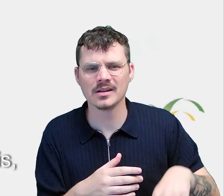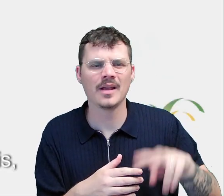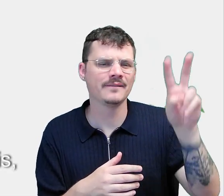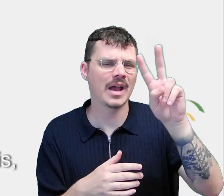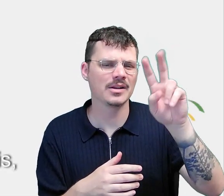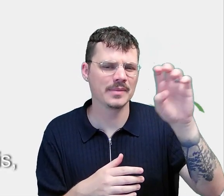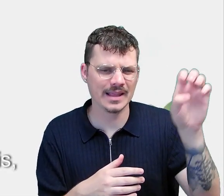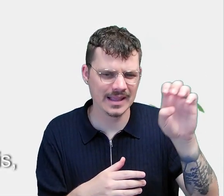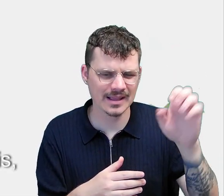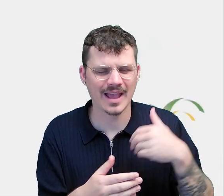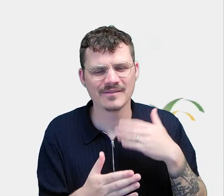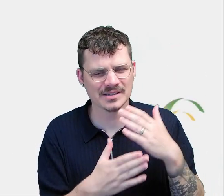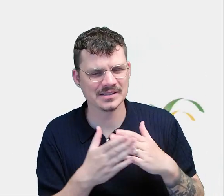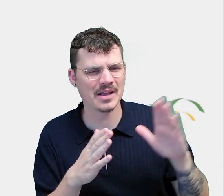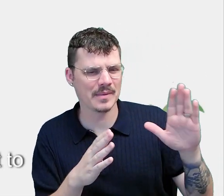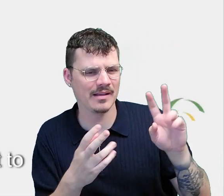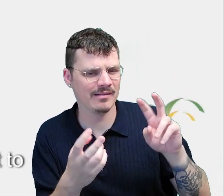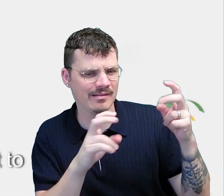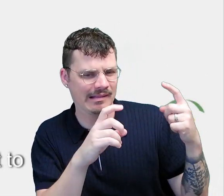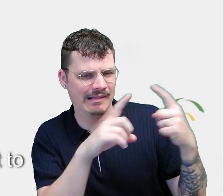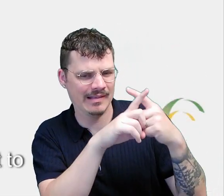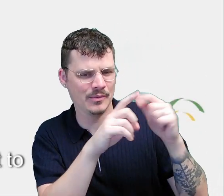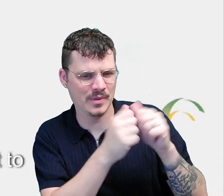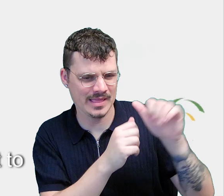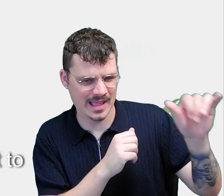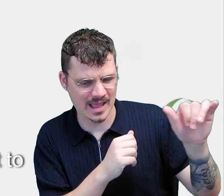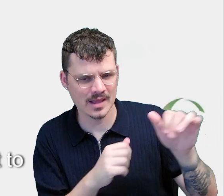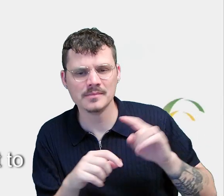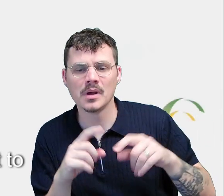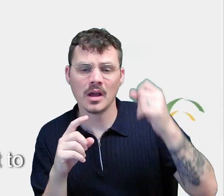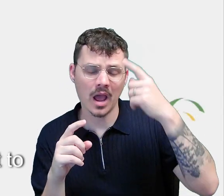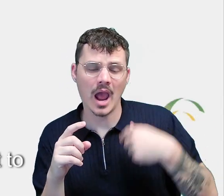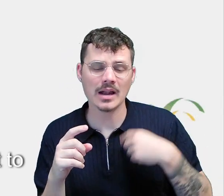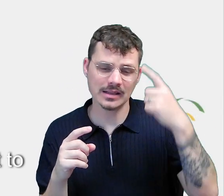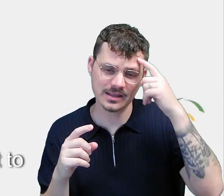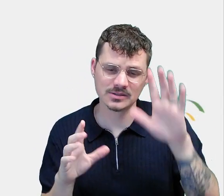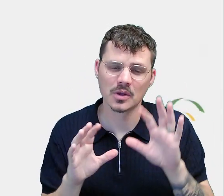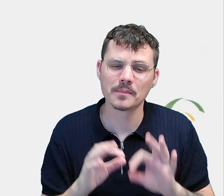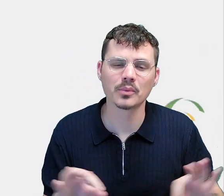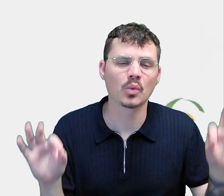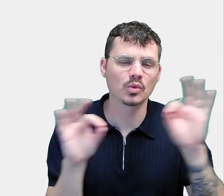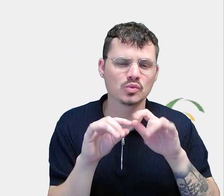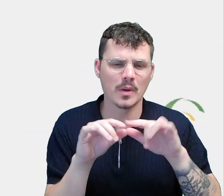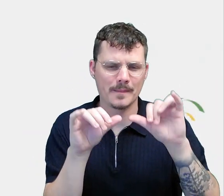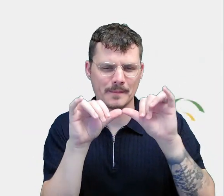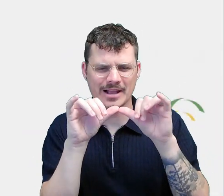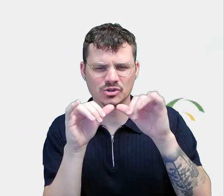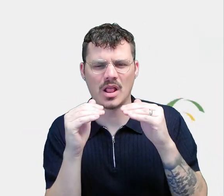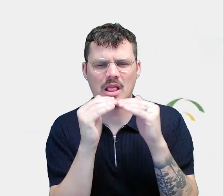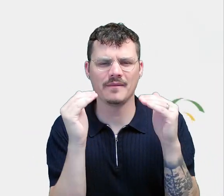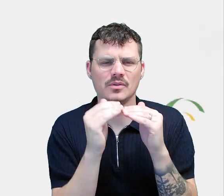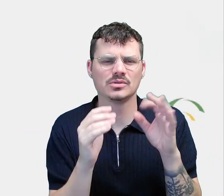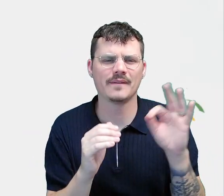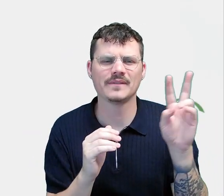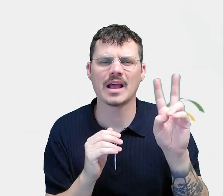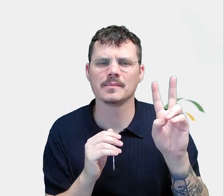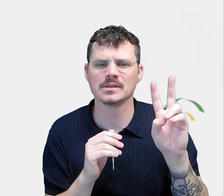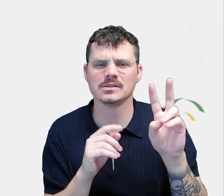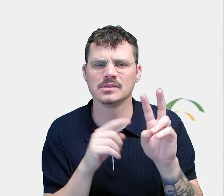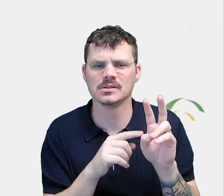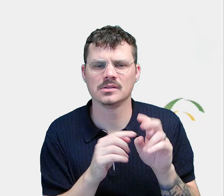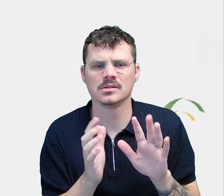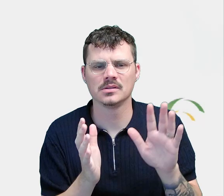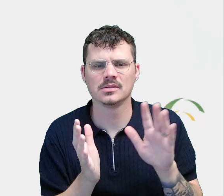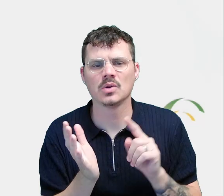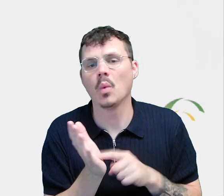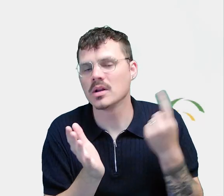some controversy about this. And I think it's also terribly important to measure levels of vitamins